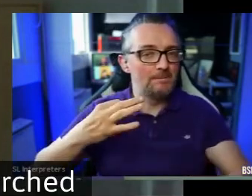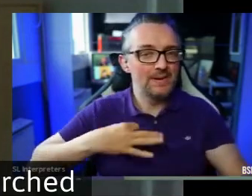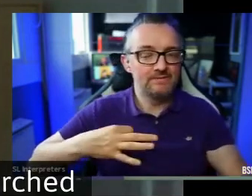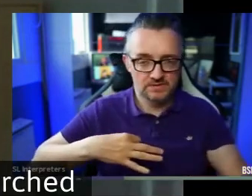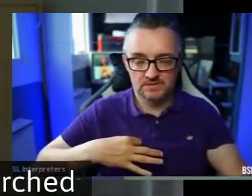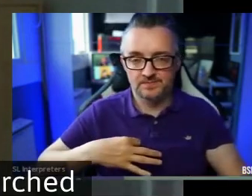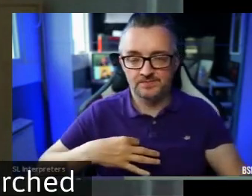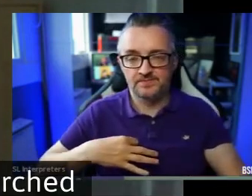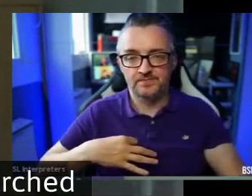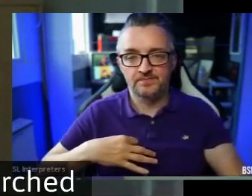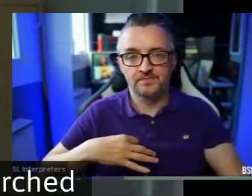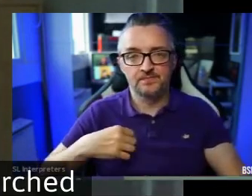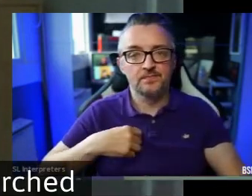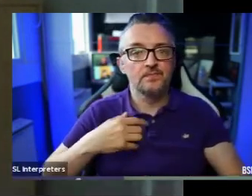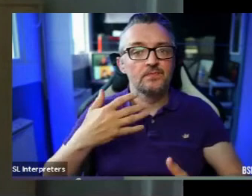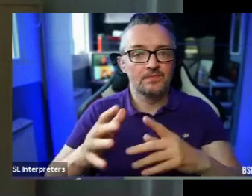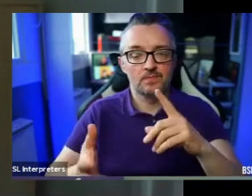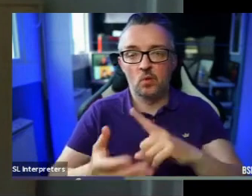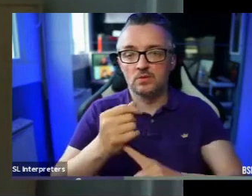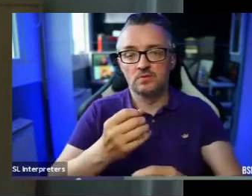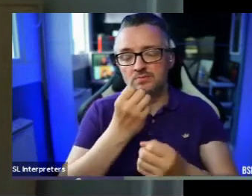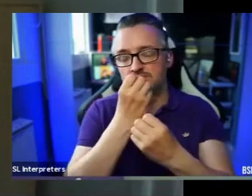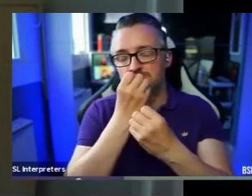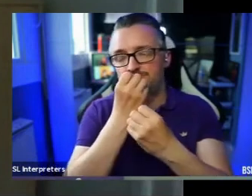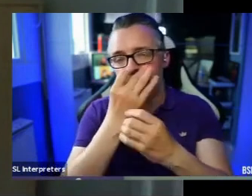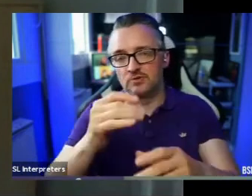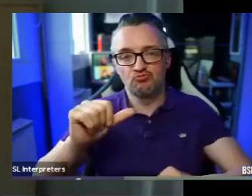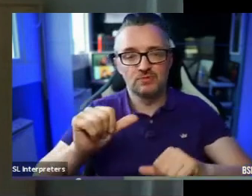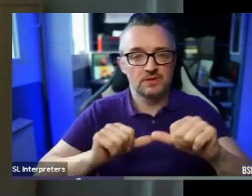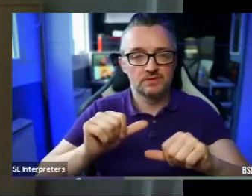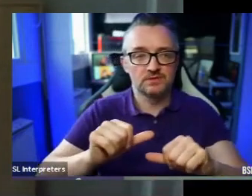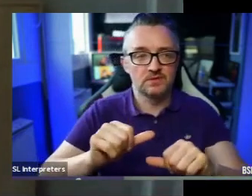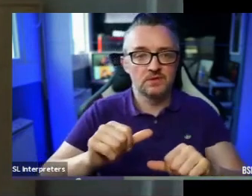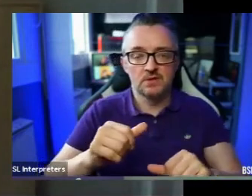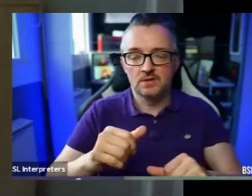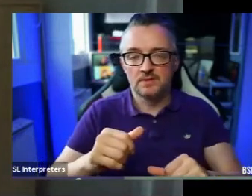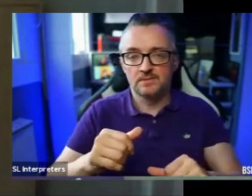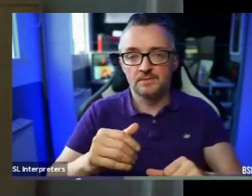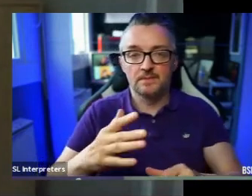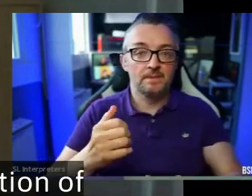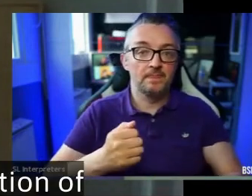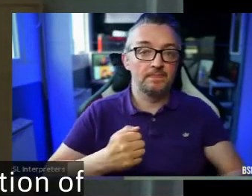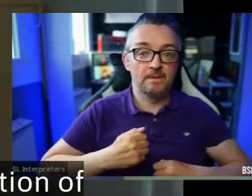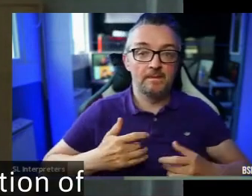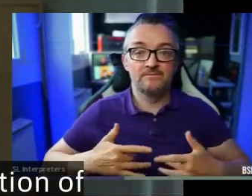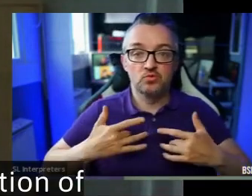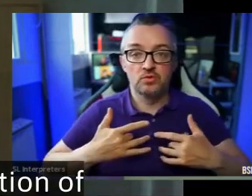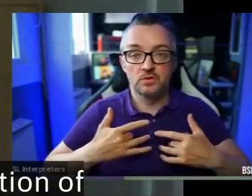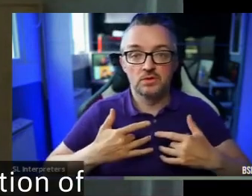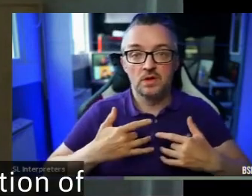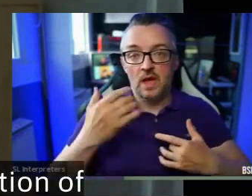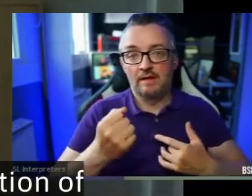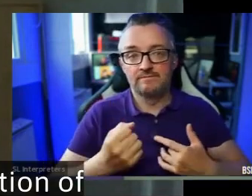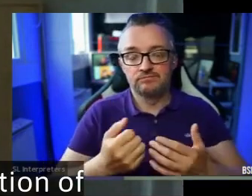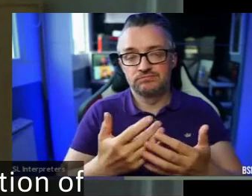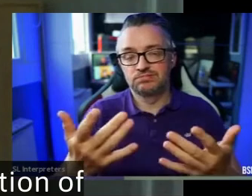therapeutic benefits of that for people, and we got fantastic results. We used some really good measures. So my view